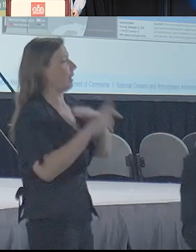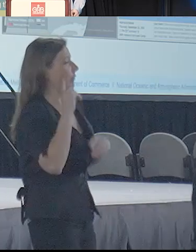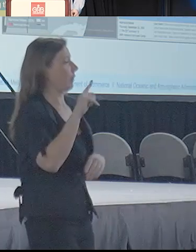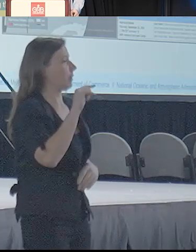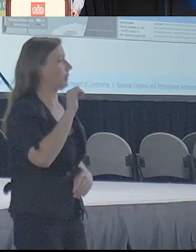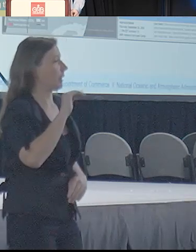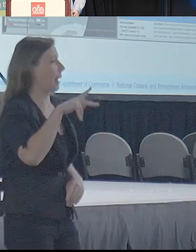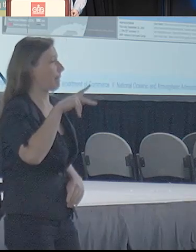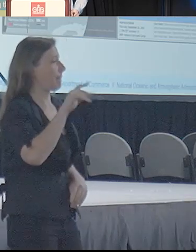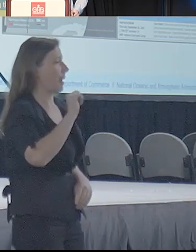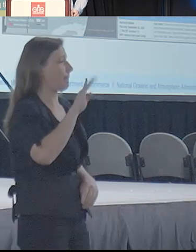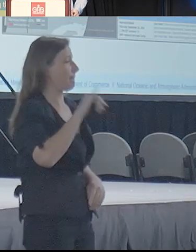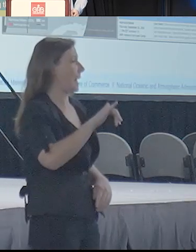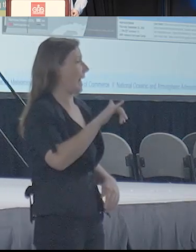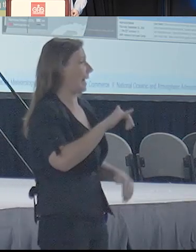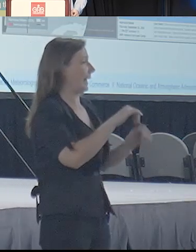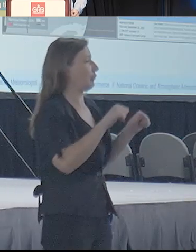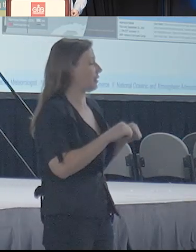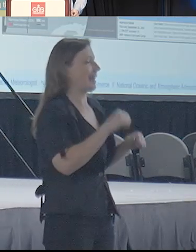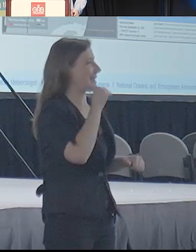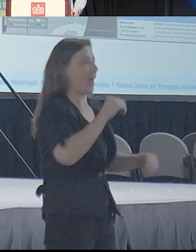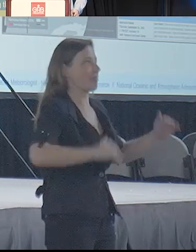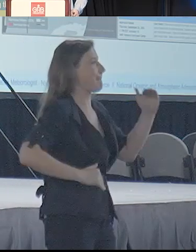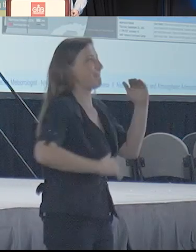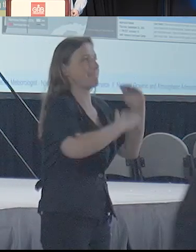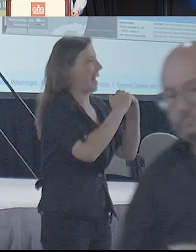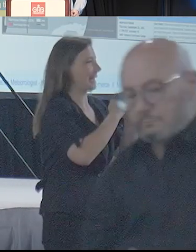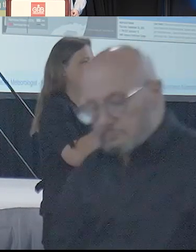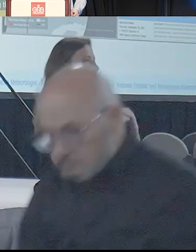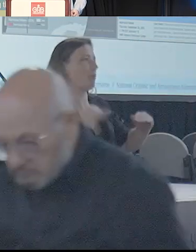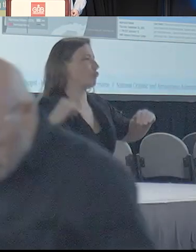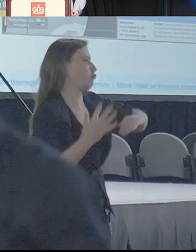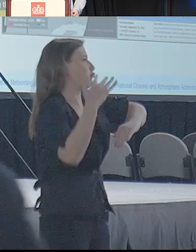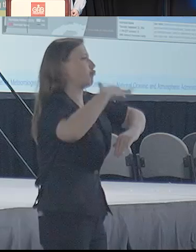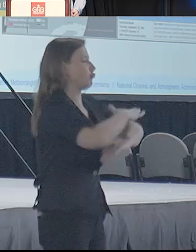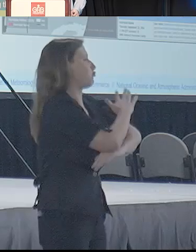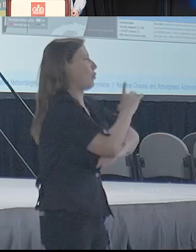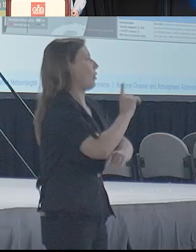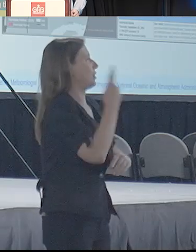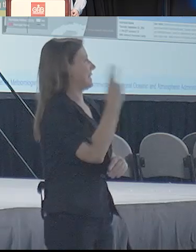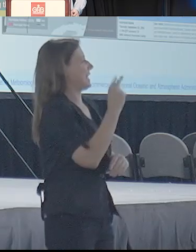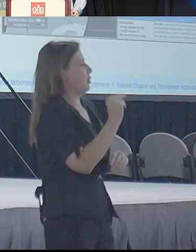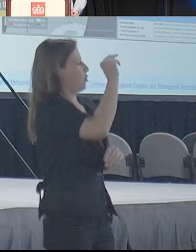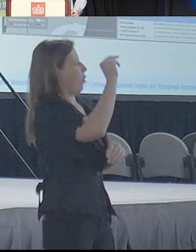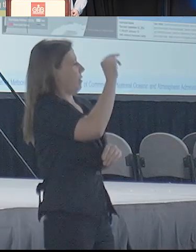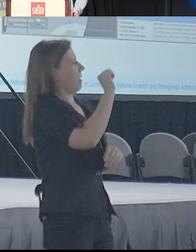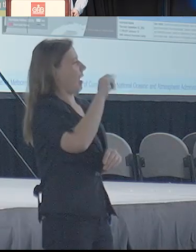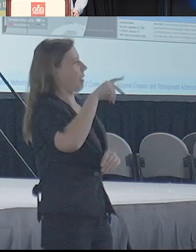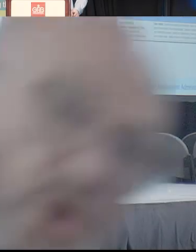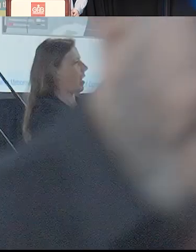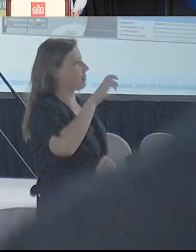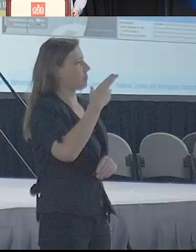region. It's not actually the maximum storm surge where you see more further north there into Apalachicola Bay area